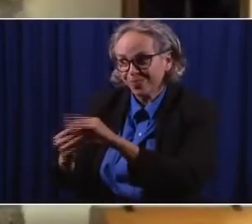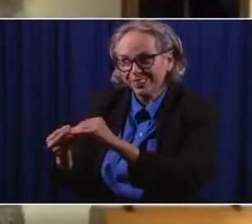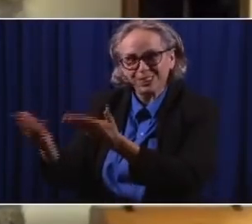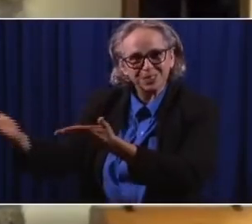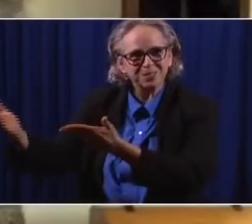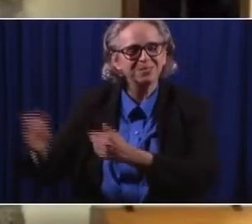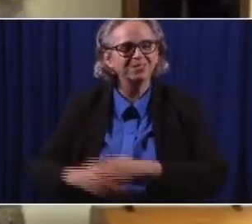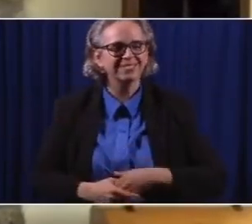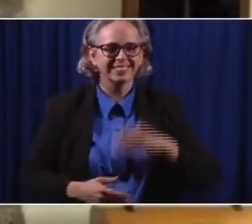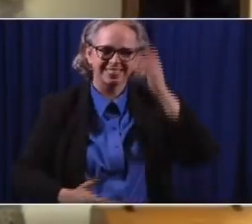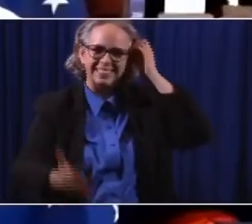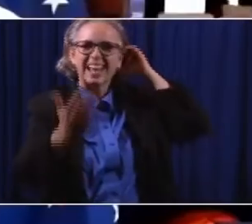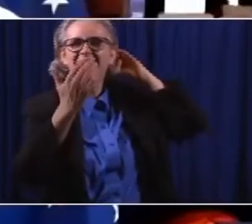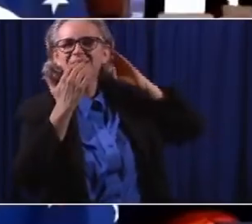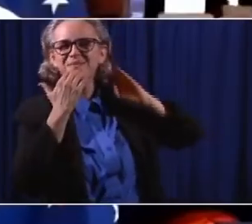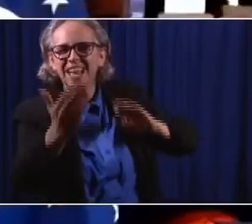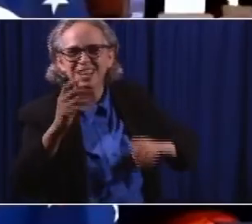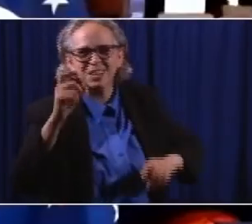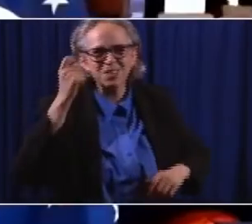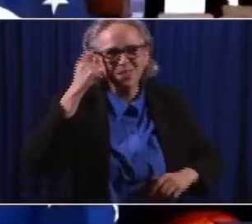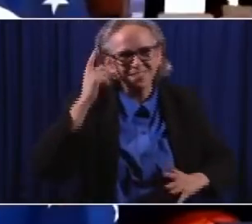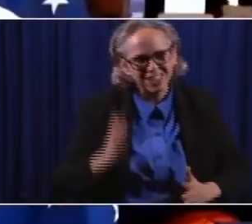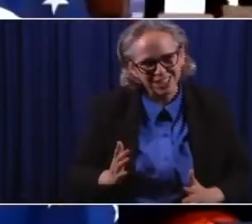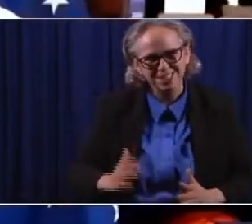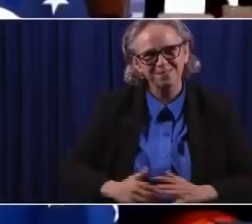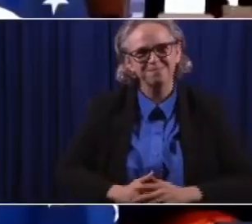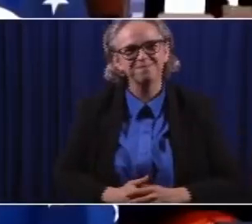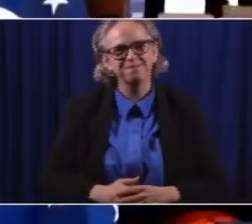Thank you, Governor. Thank you very much. And